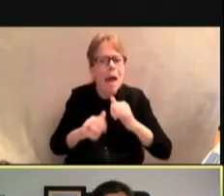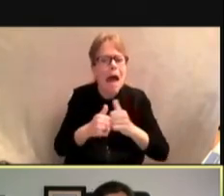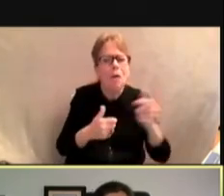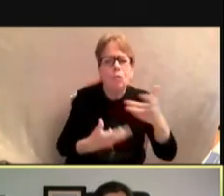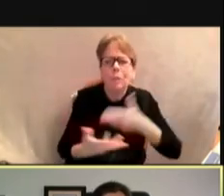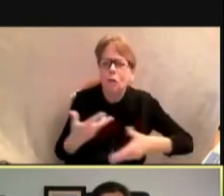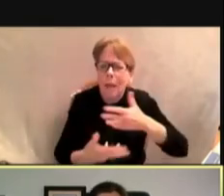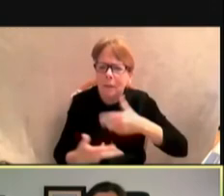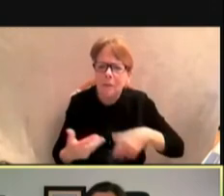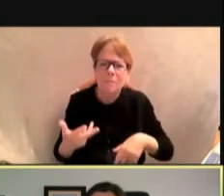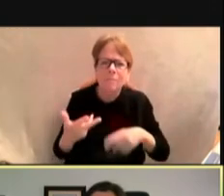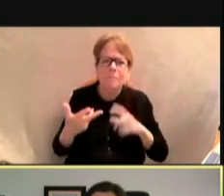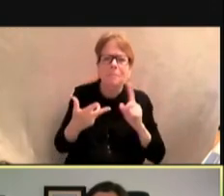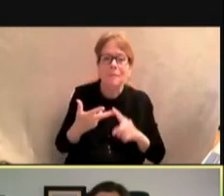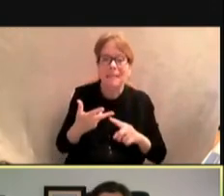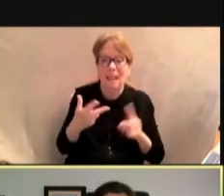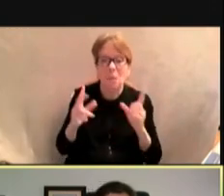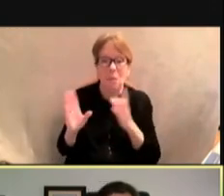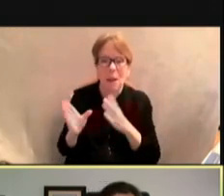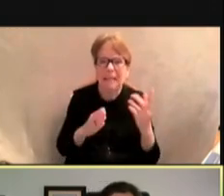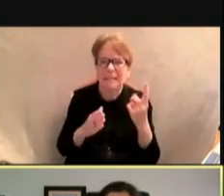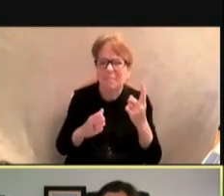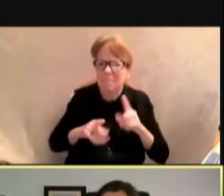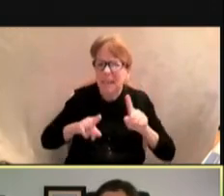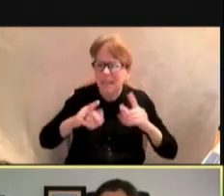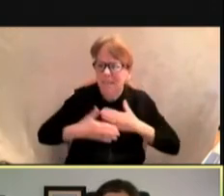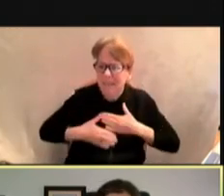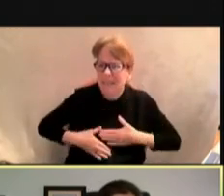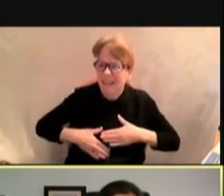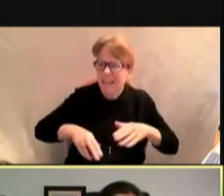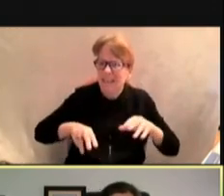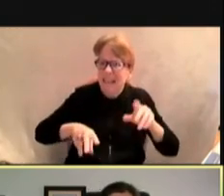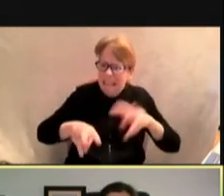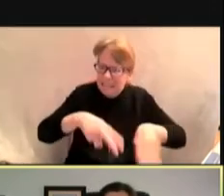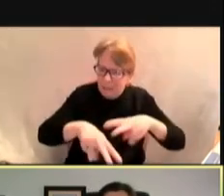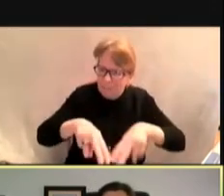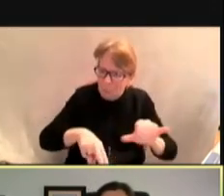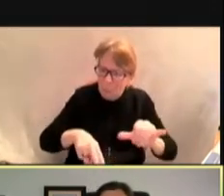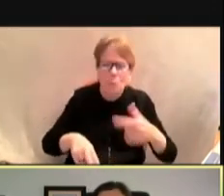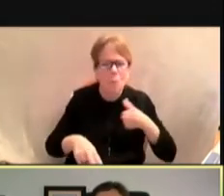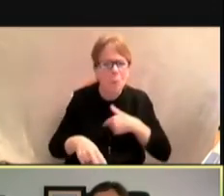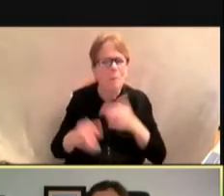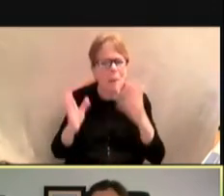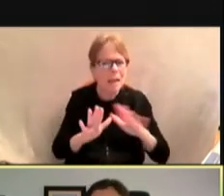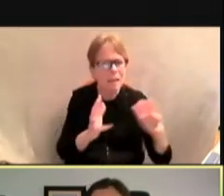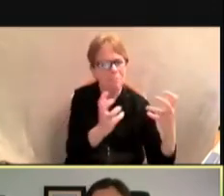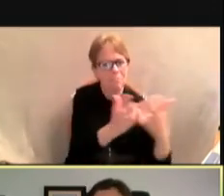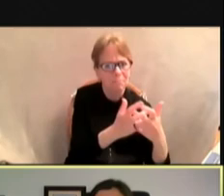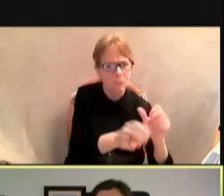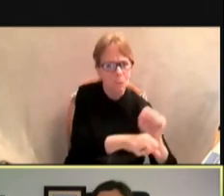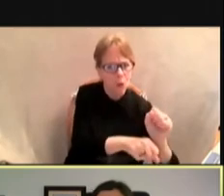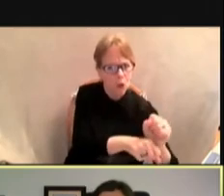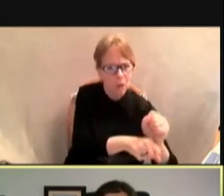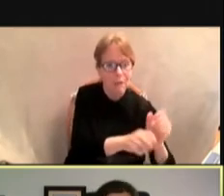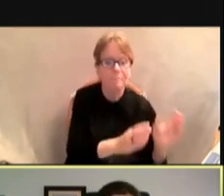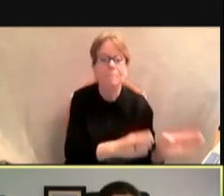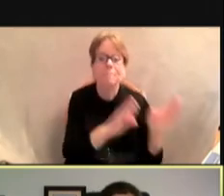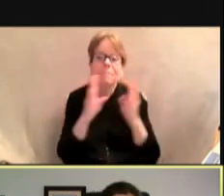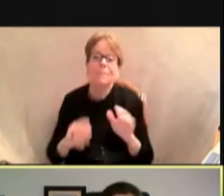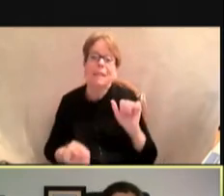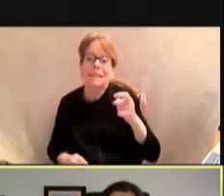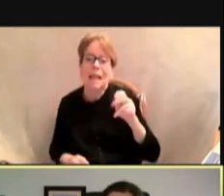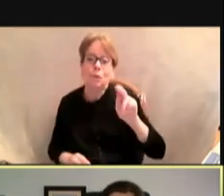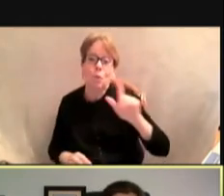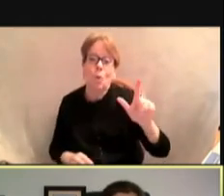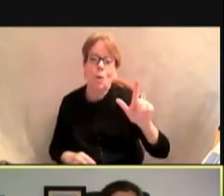We're planning to create a shared educational module for both students and faculty on this topic. On the right, sexual and gender minority working